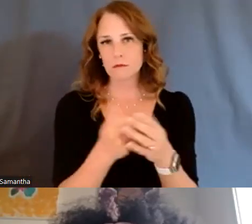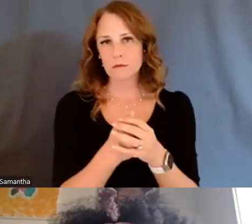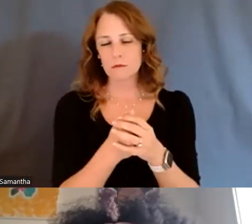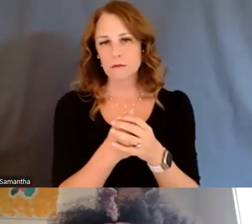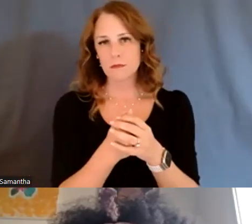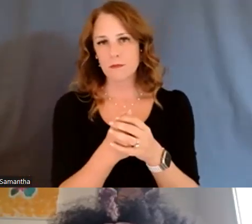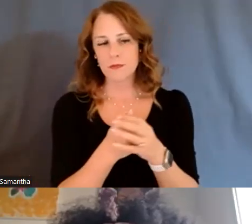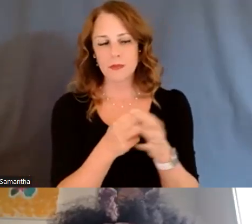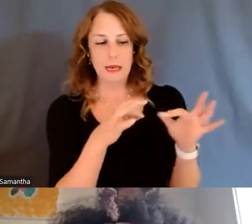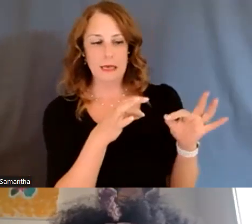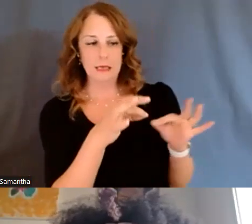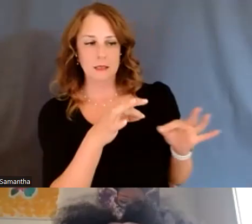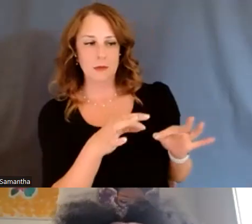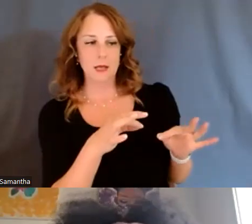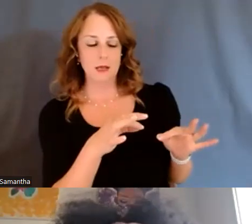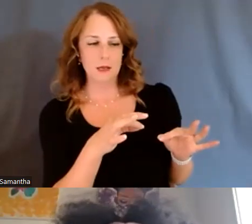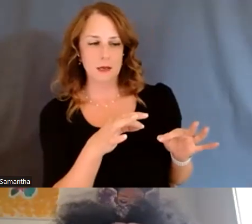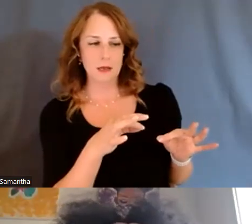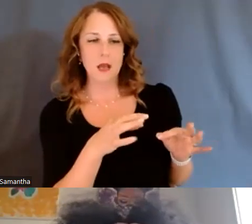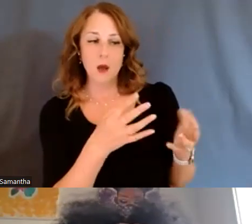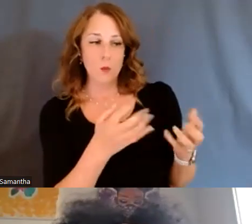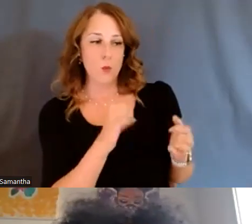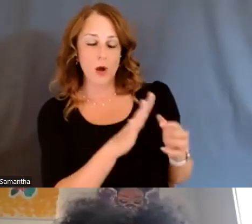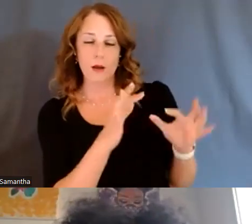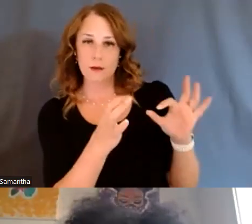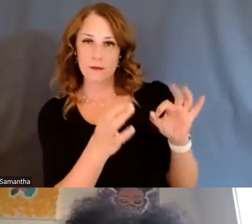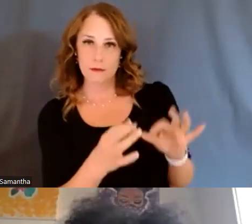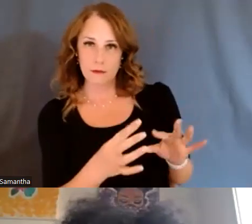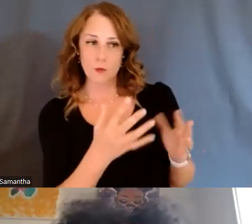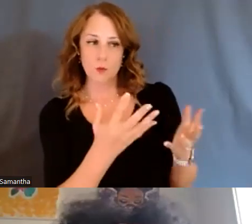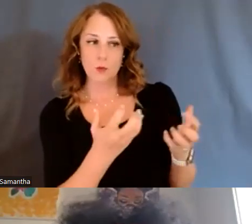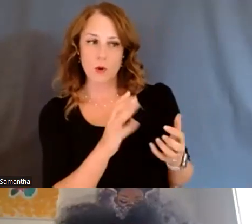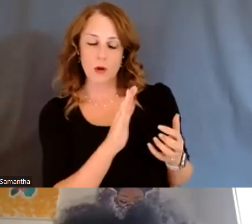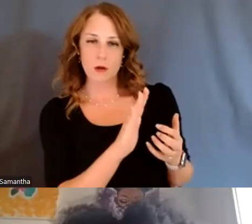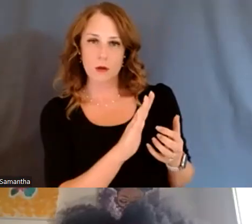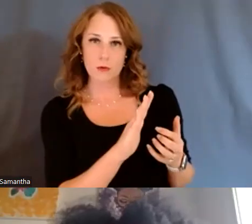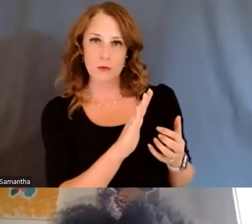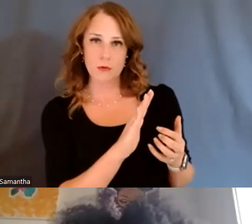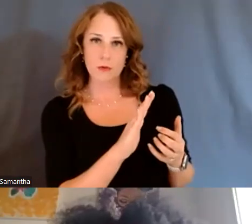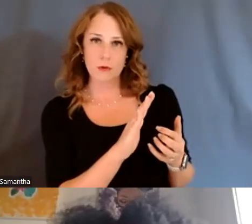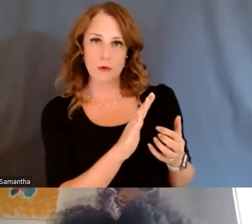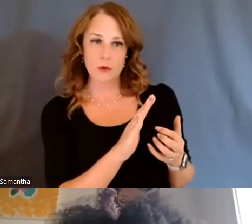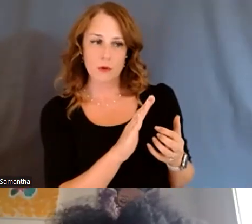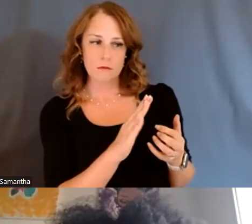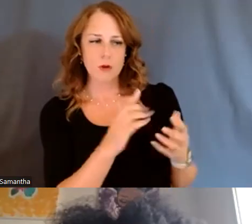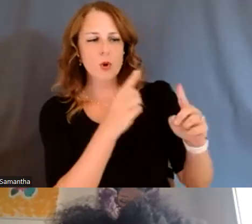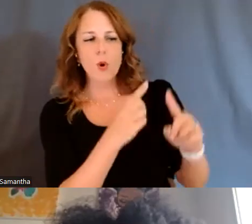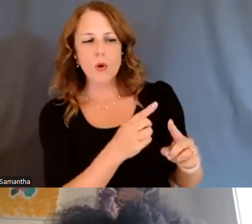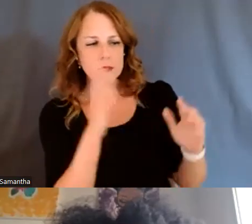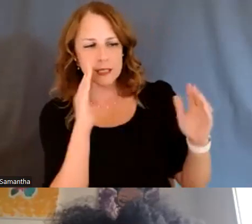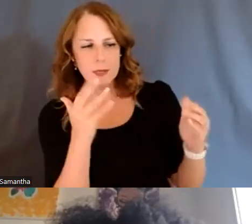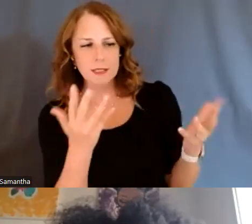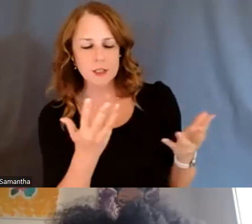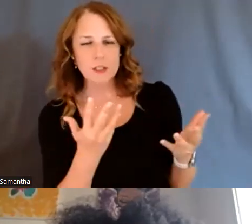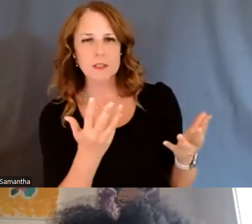that we want their input, we want their We want to know what their goals and expectations are and what